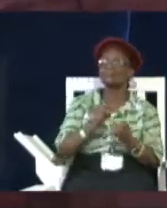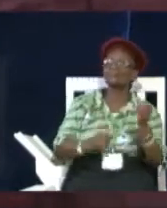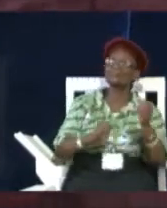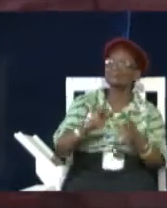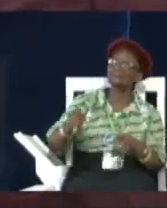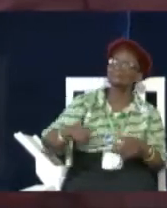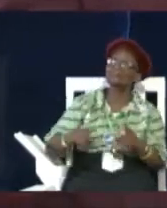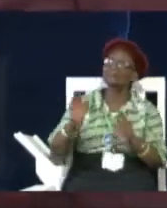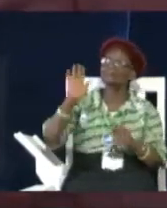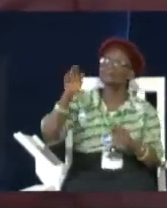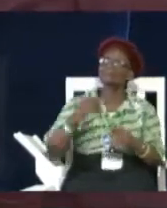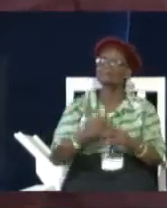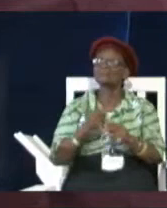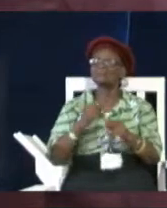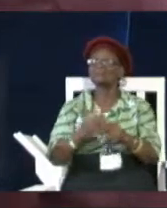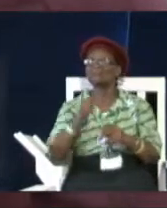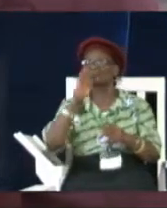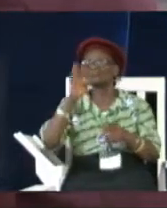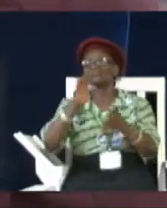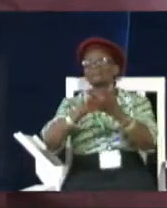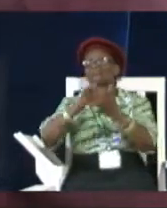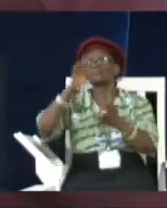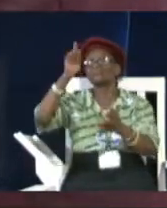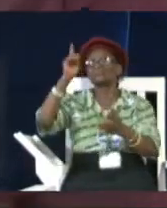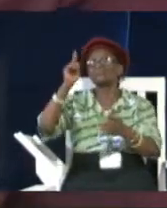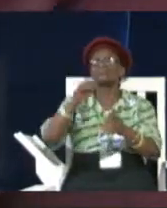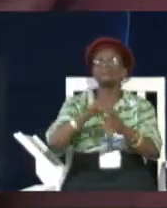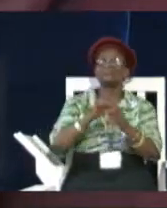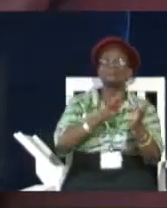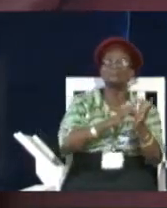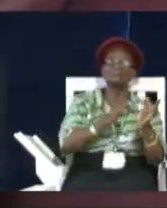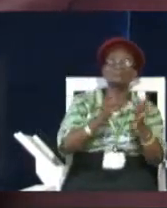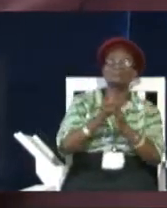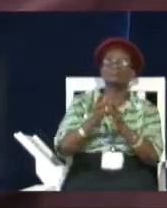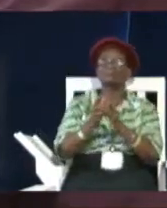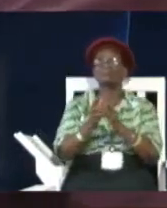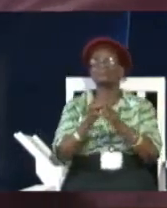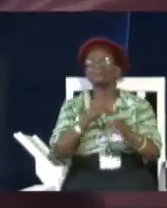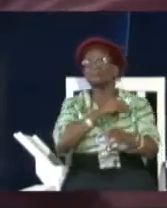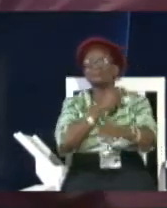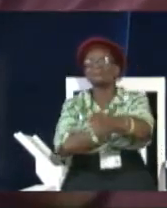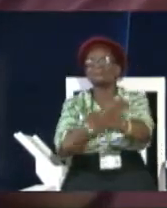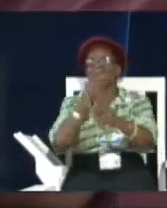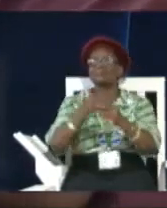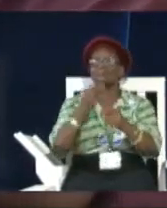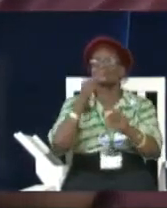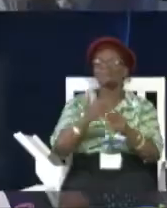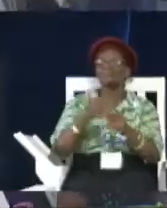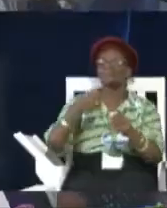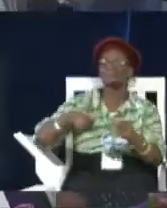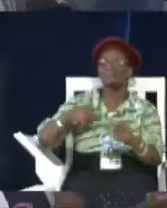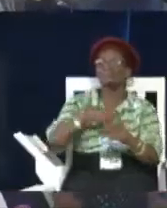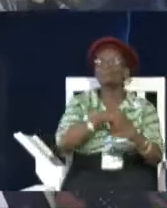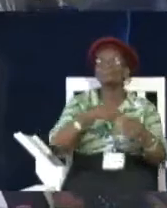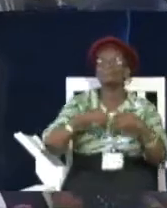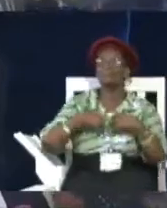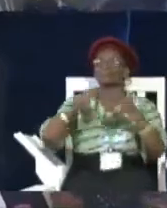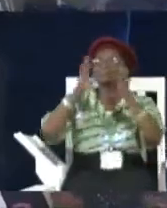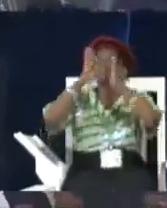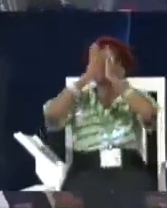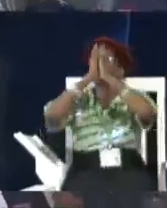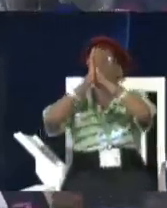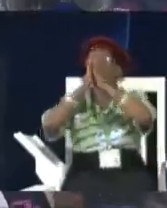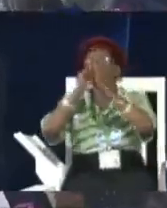And let your name be glorified. In Jesus' mighty name, we have prayed.